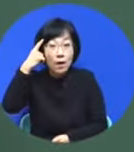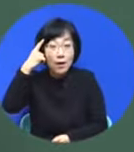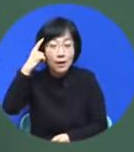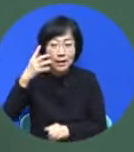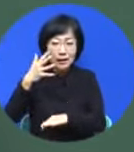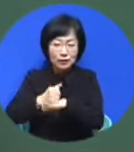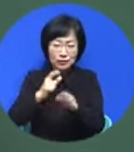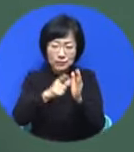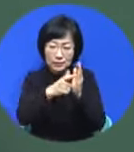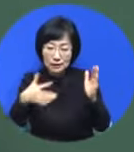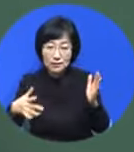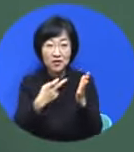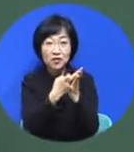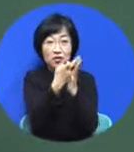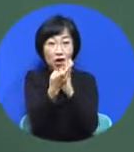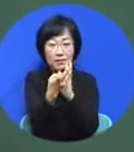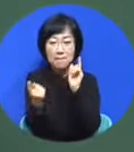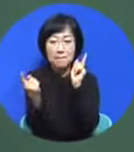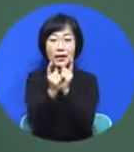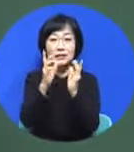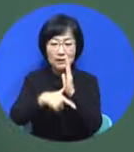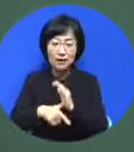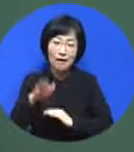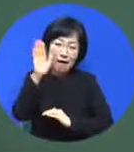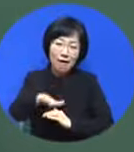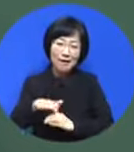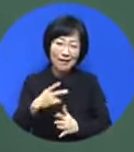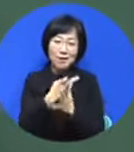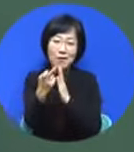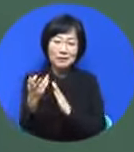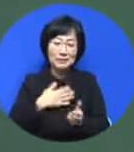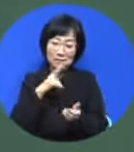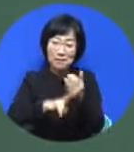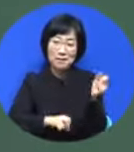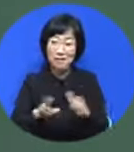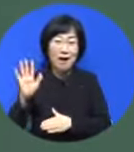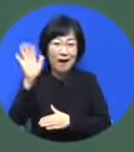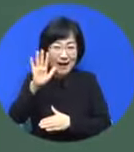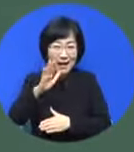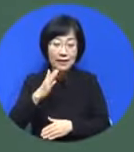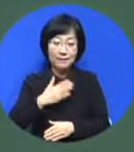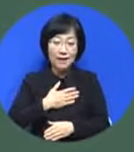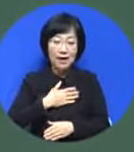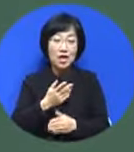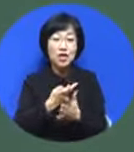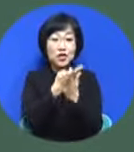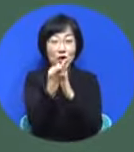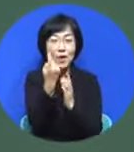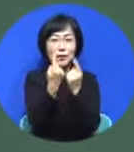who sold me into slavery, but it was God who sent me ahead of time. That's what Joseph said.